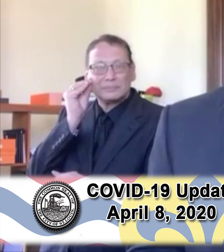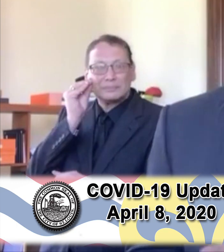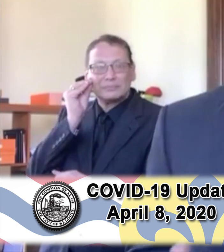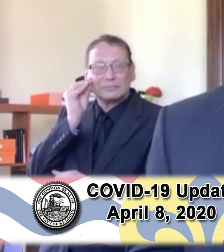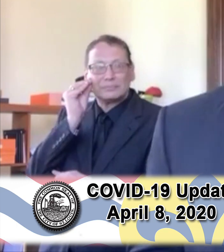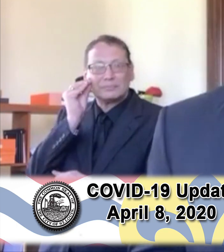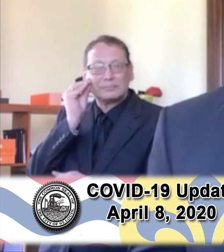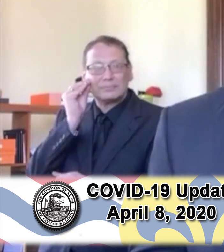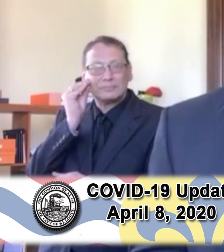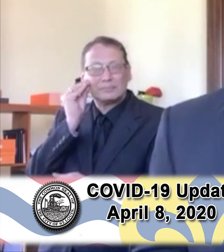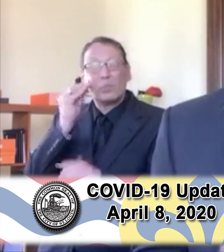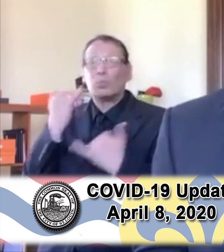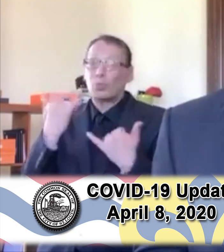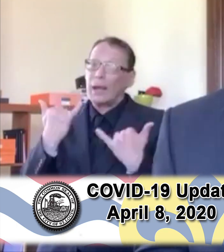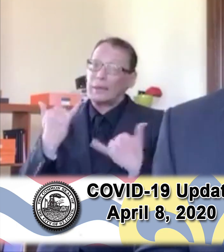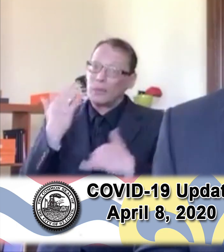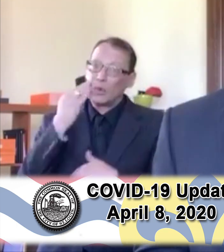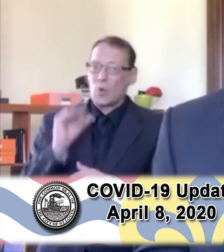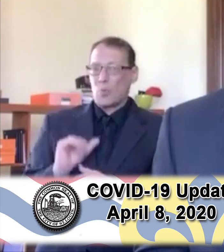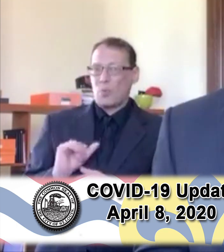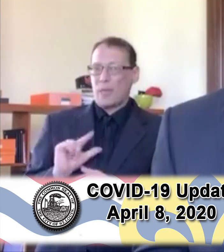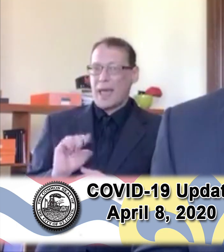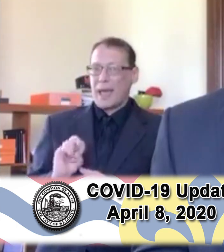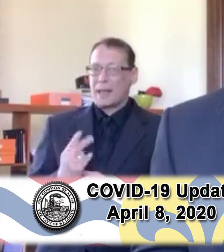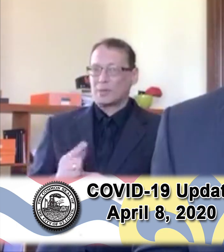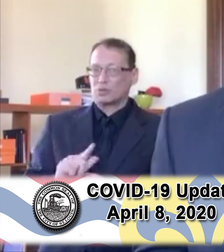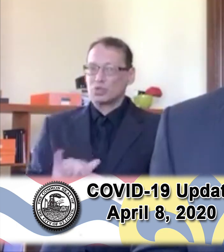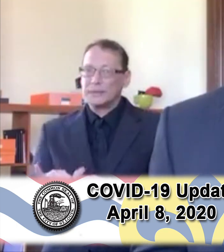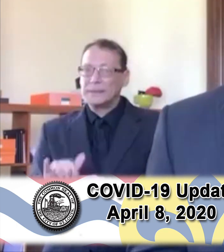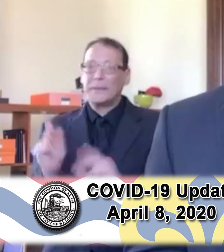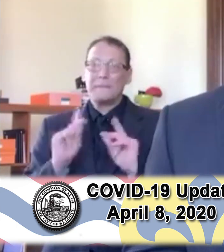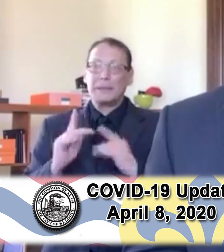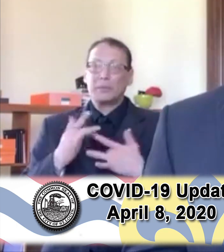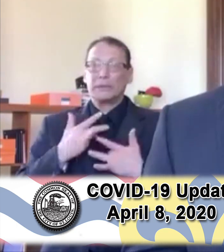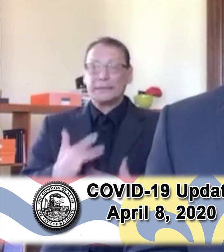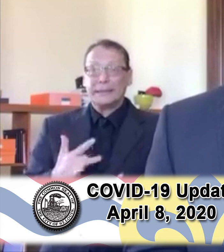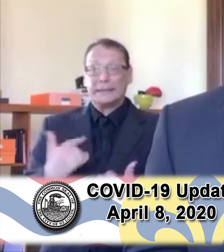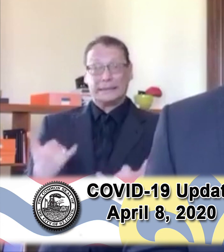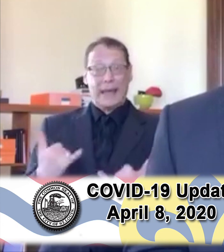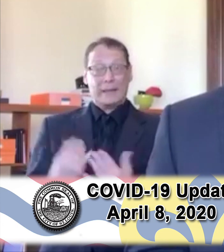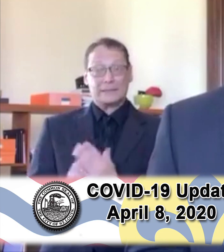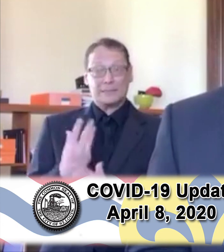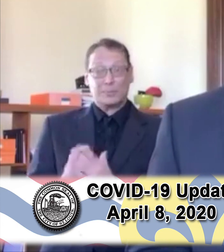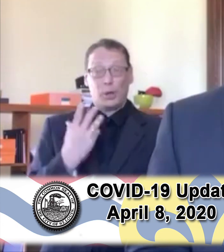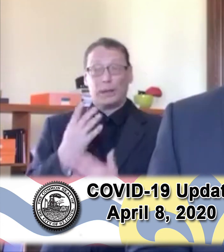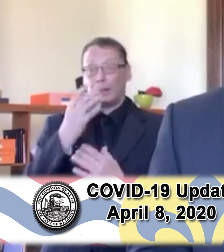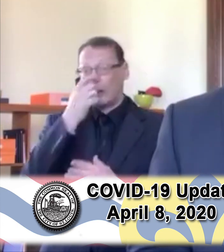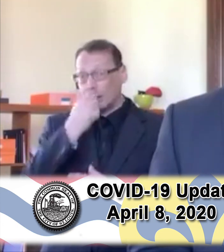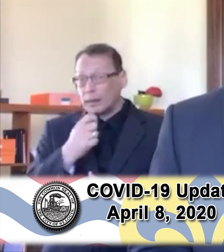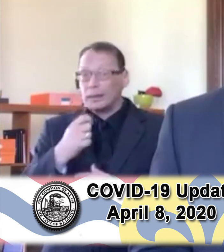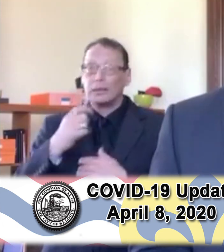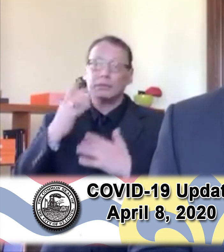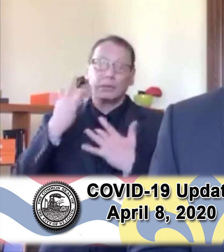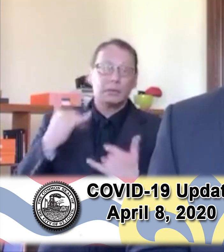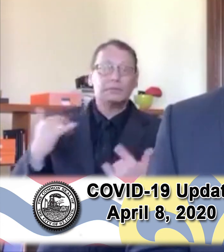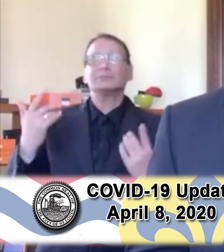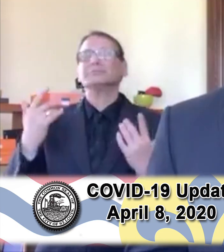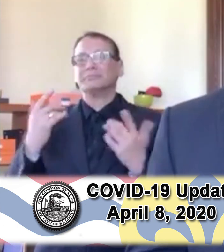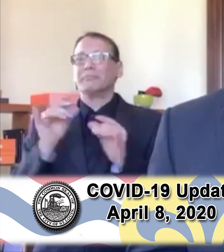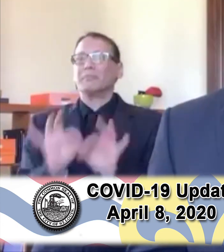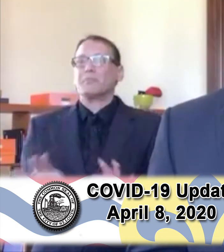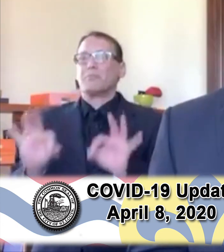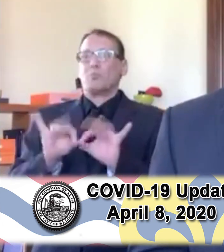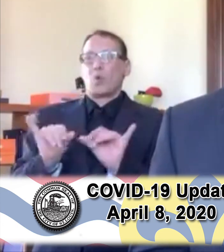lot of upper respiratory illnesses that are going around. And so if individuals that are ill, it's important for them to stay at home